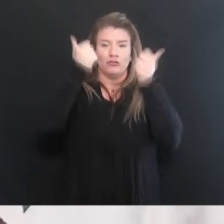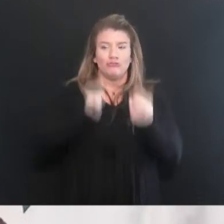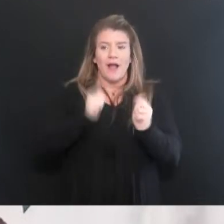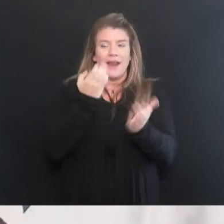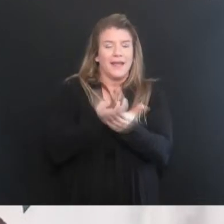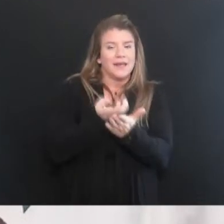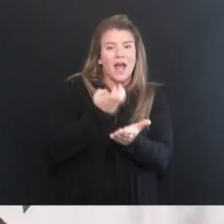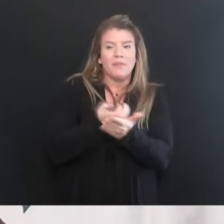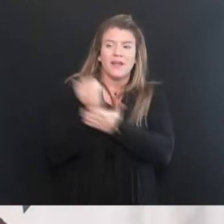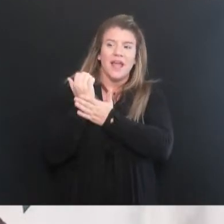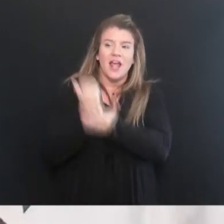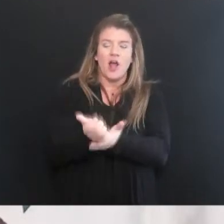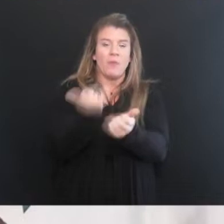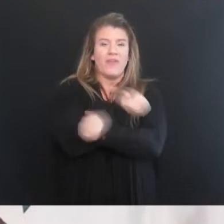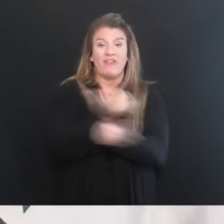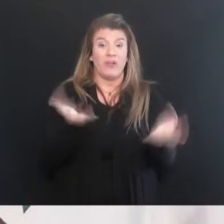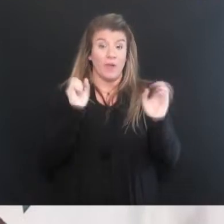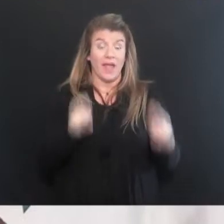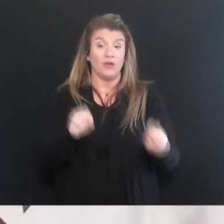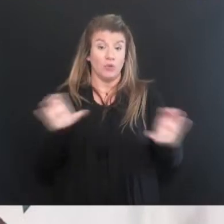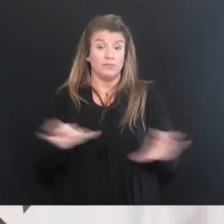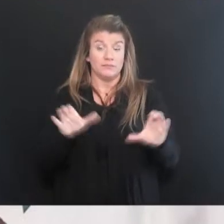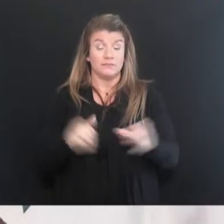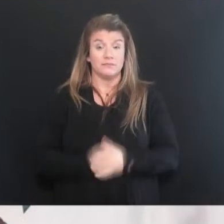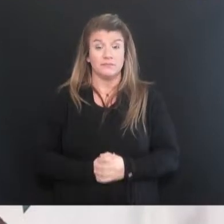economically or anything we can possibly do.